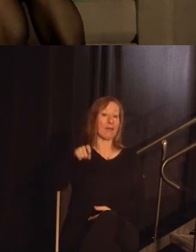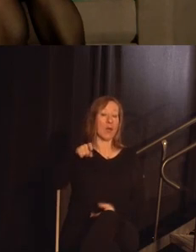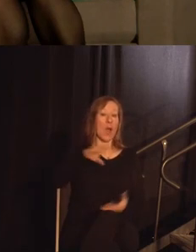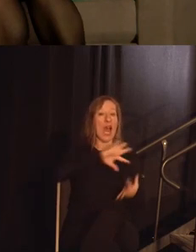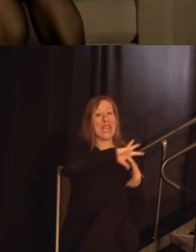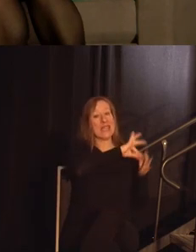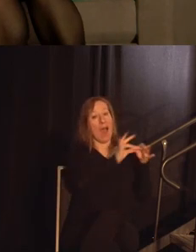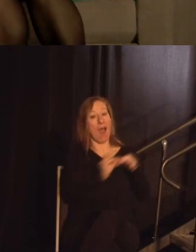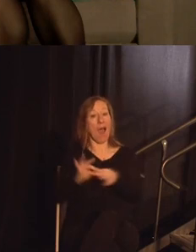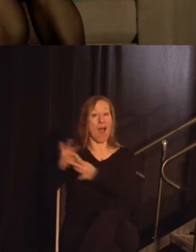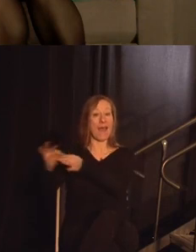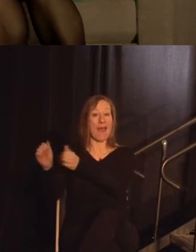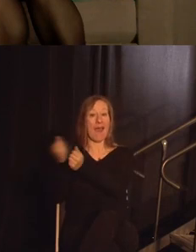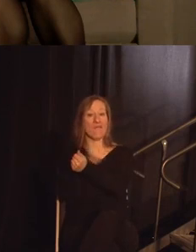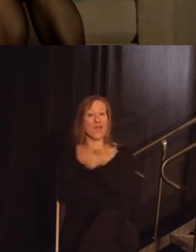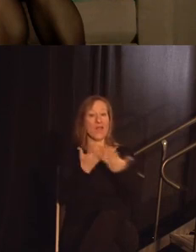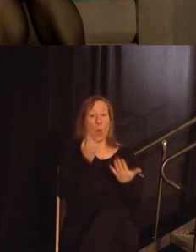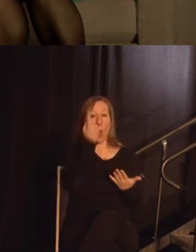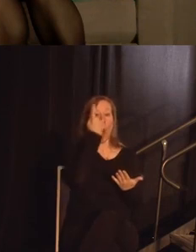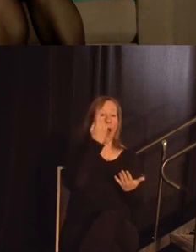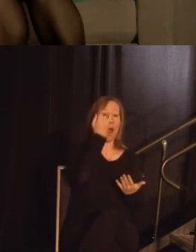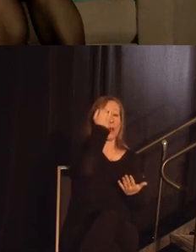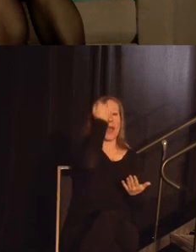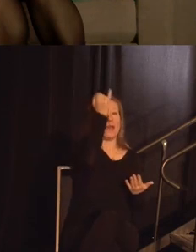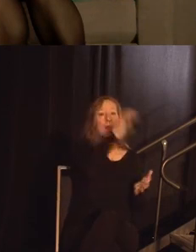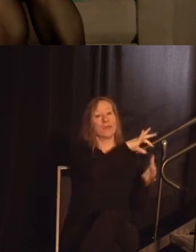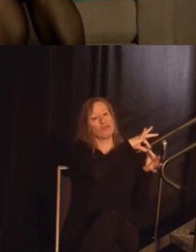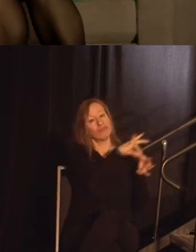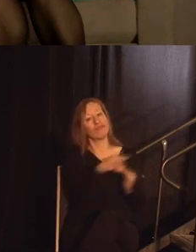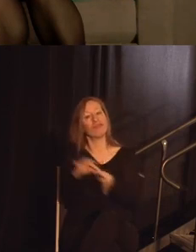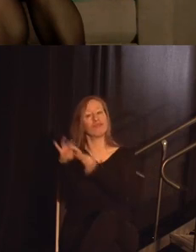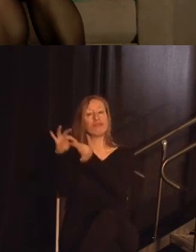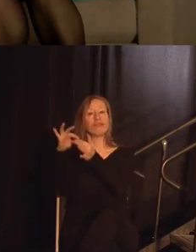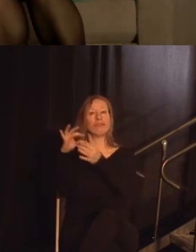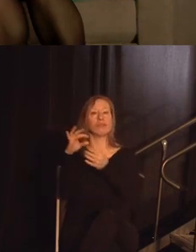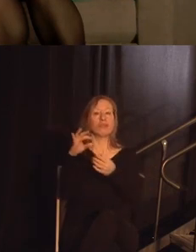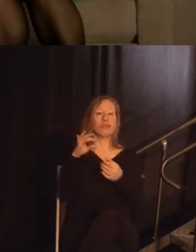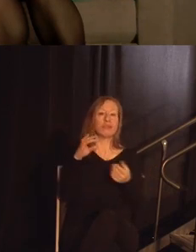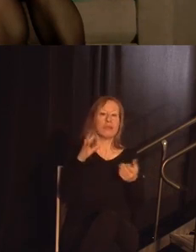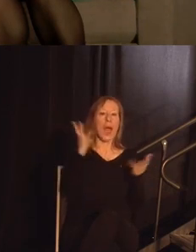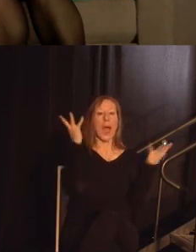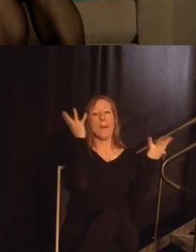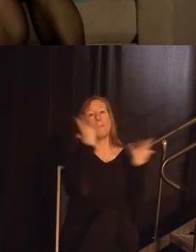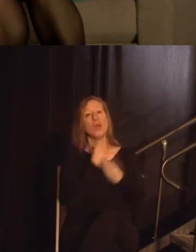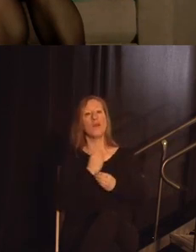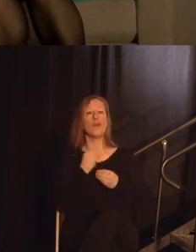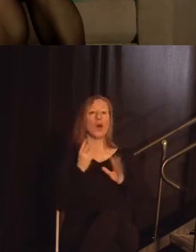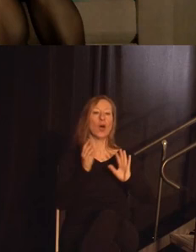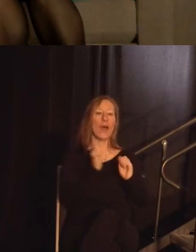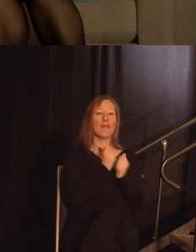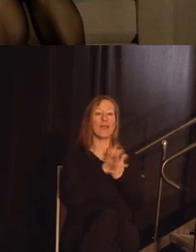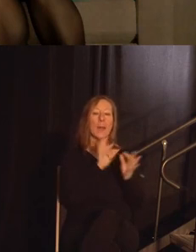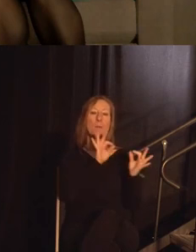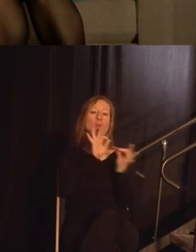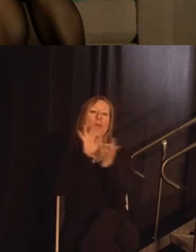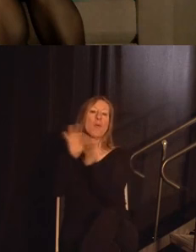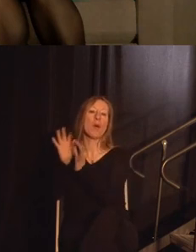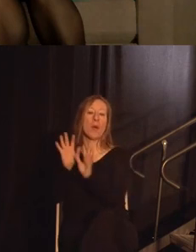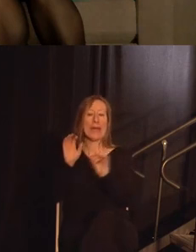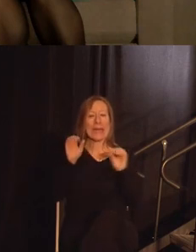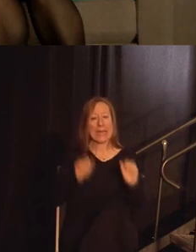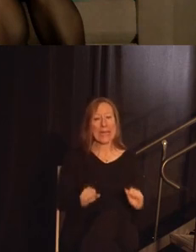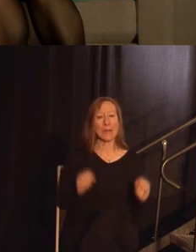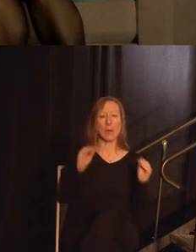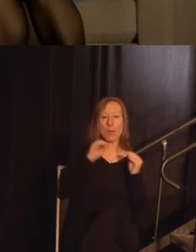tie everything up in with like a beautiful structure and a bow and a thesis and a conclusion. It can be a lot